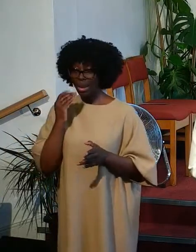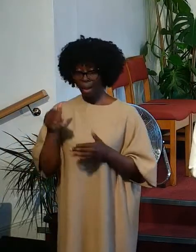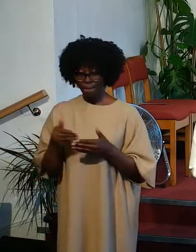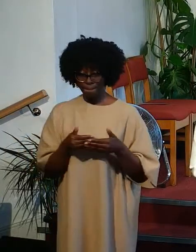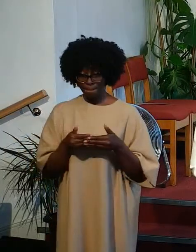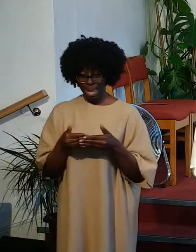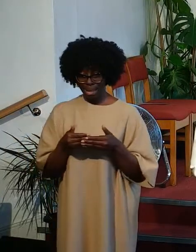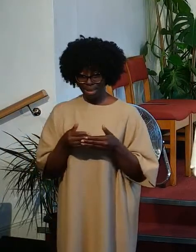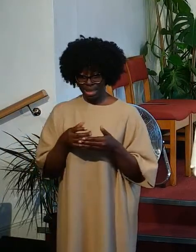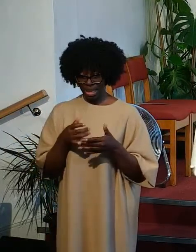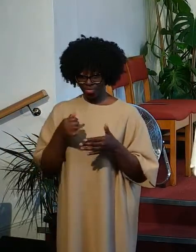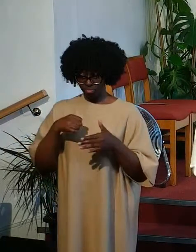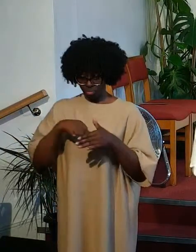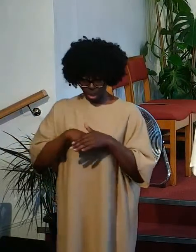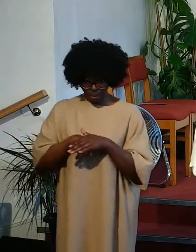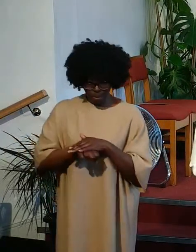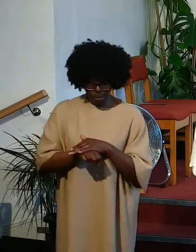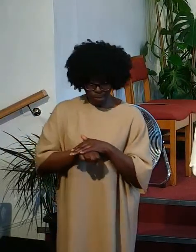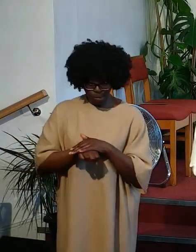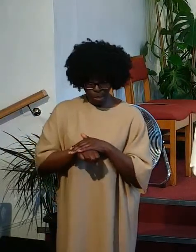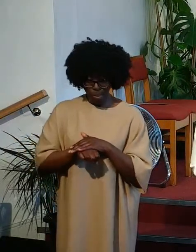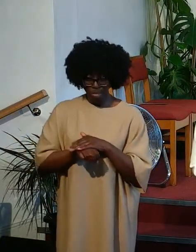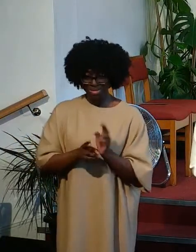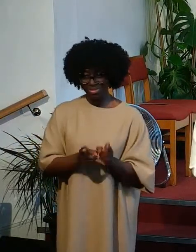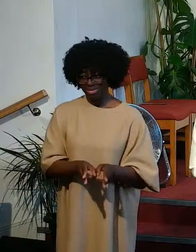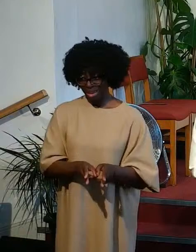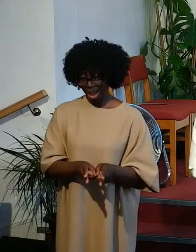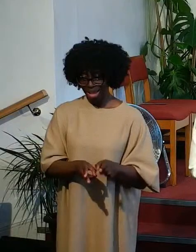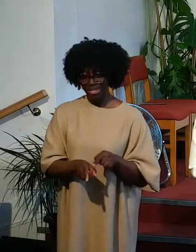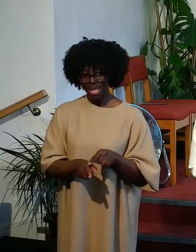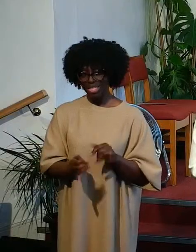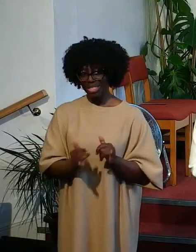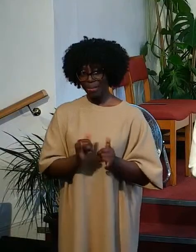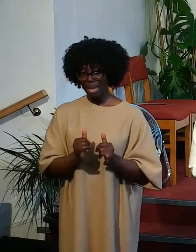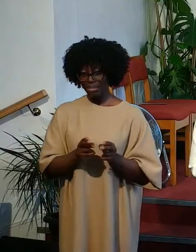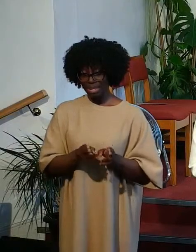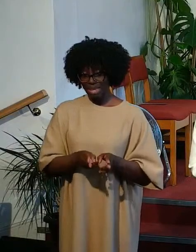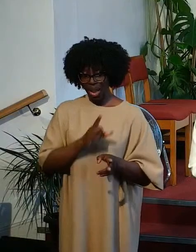miscarriage, and very often people have miscarriages, and the